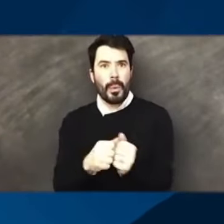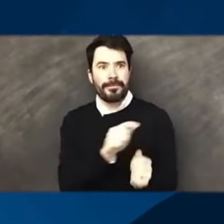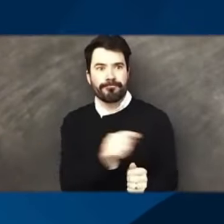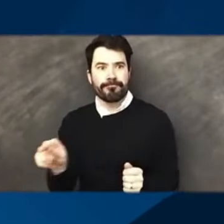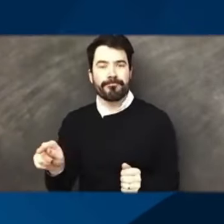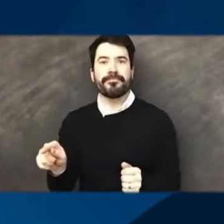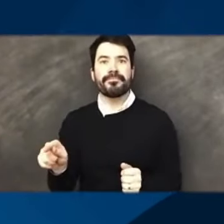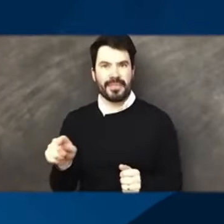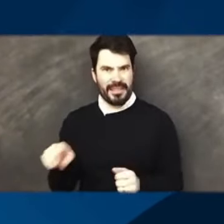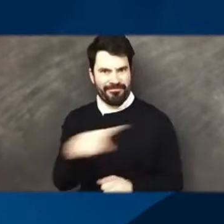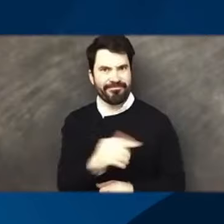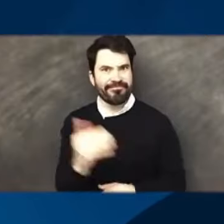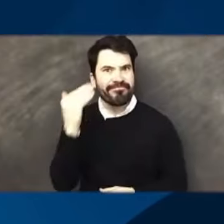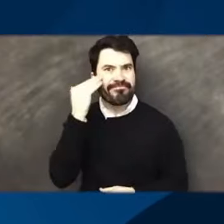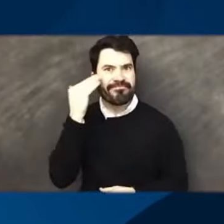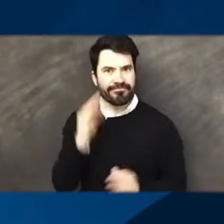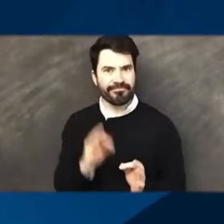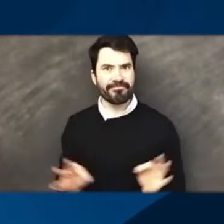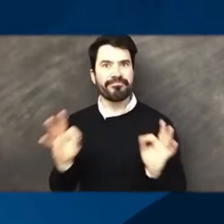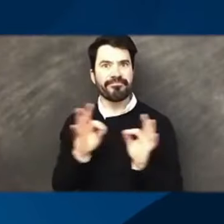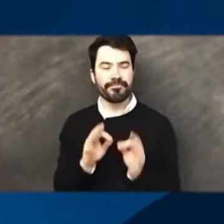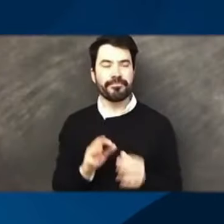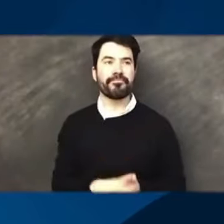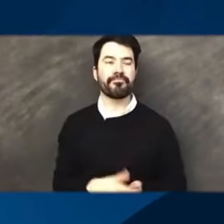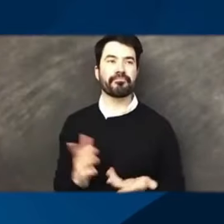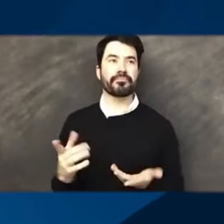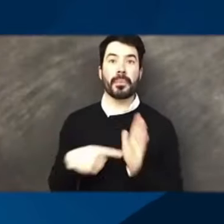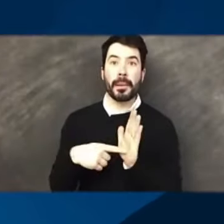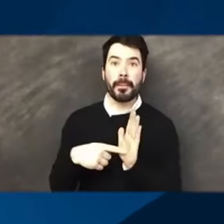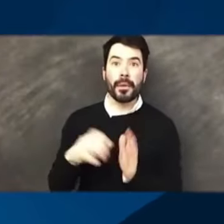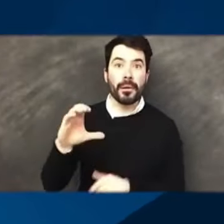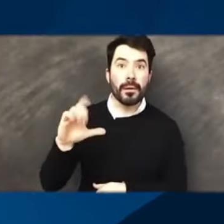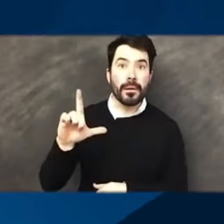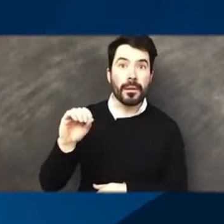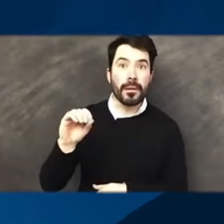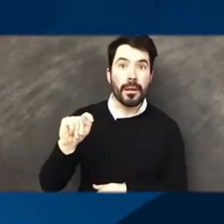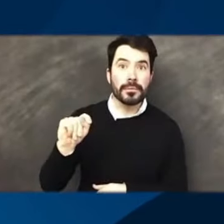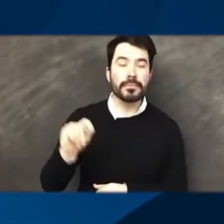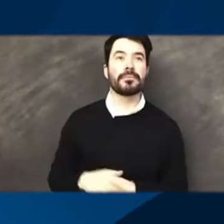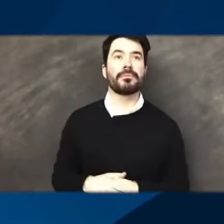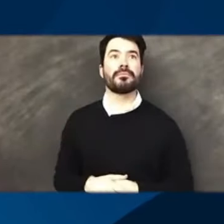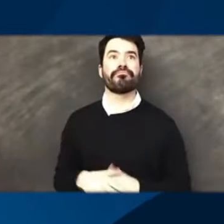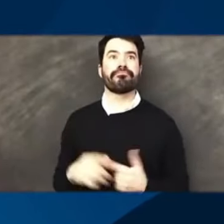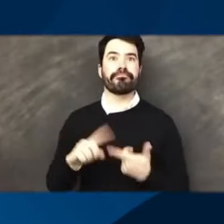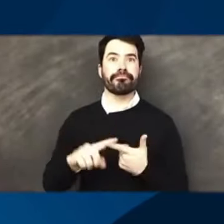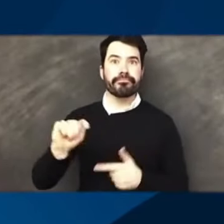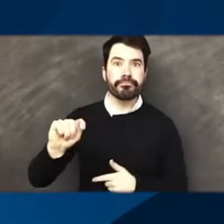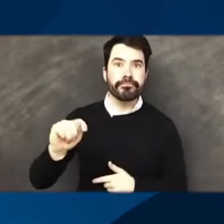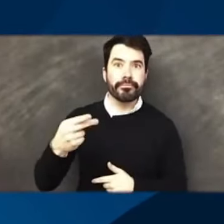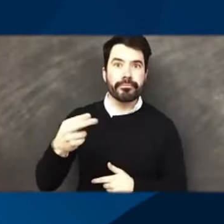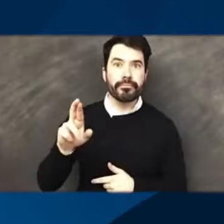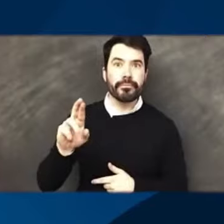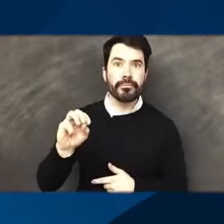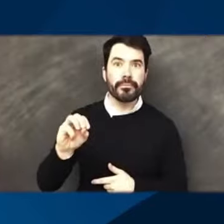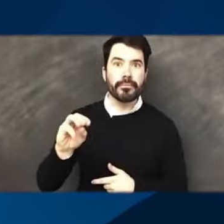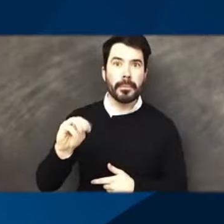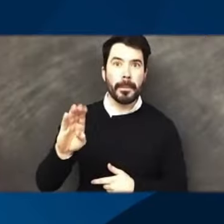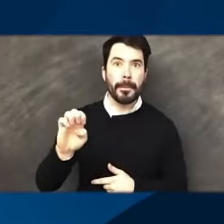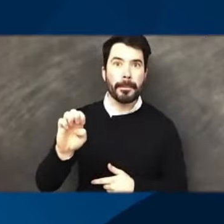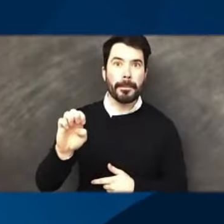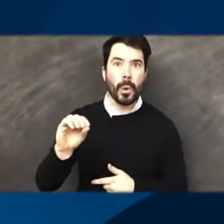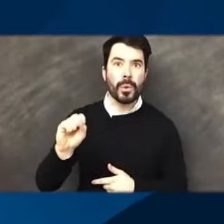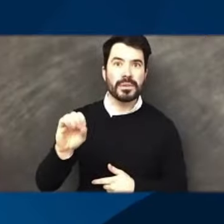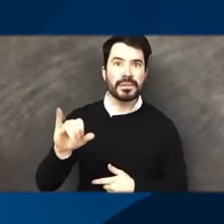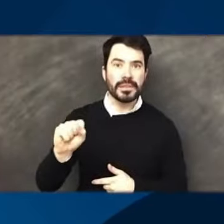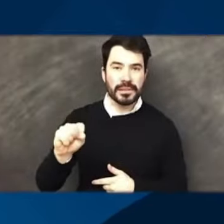aware of. So things like clotting risk or thrombosis, like deep venous thrombosis